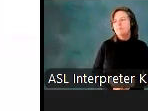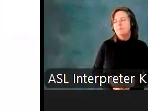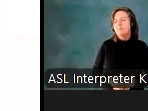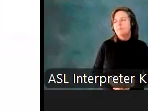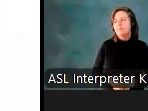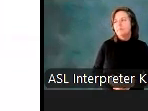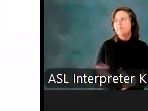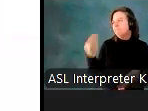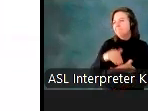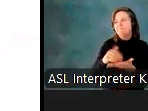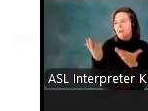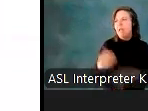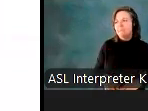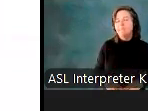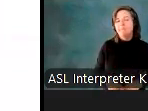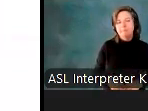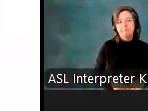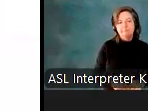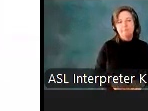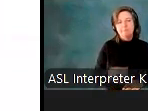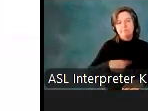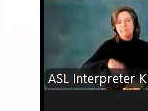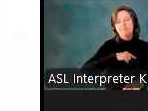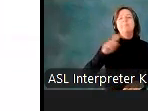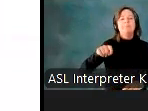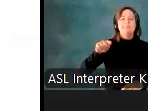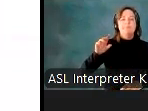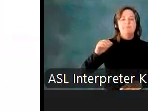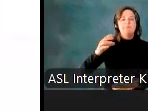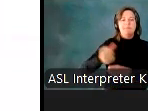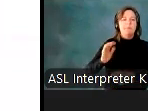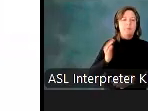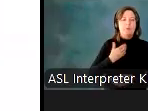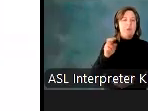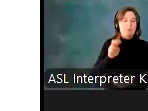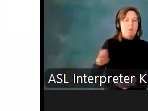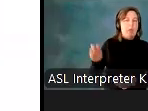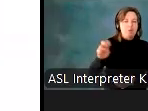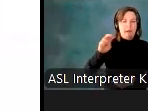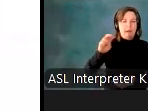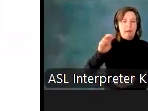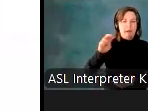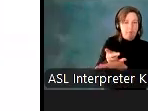And again, we need to get our travel approved.